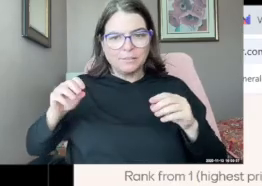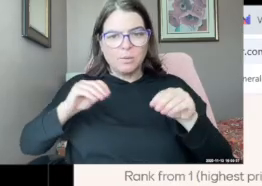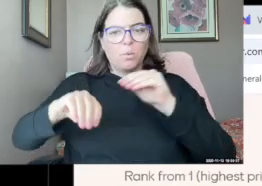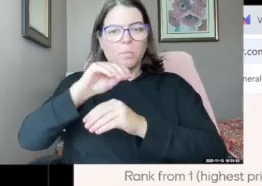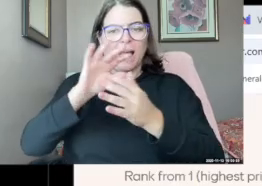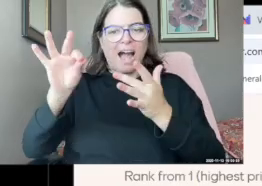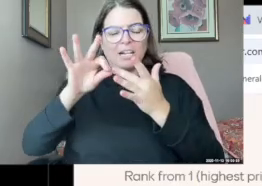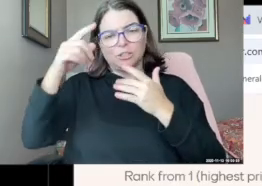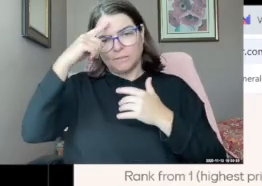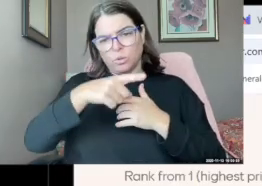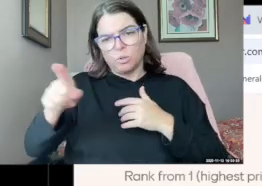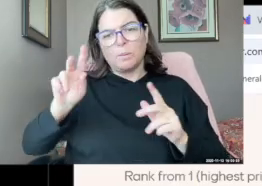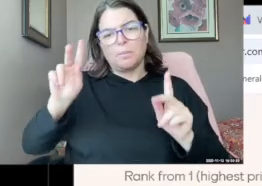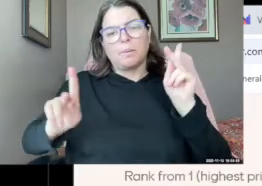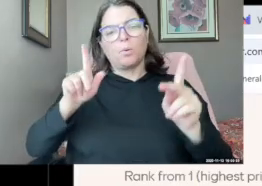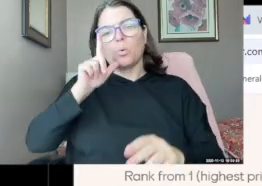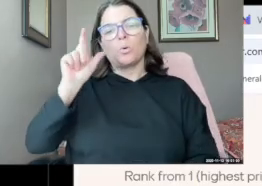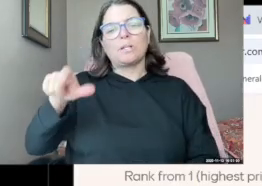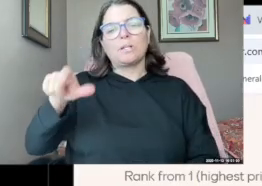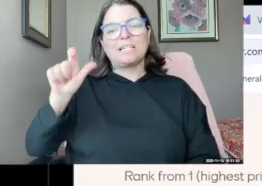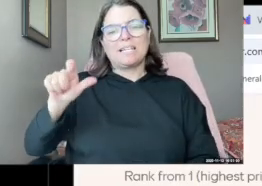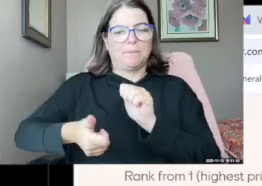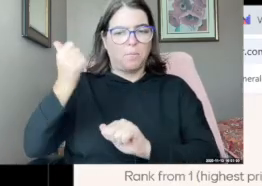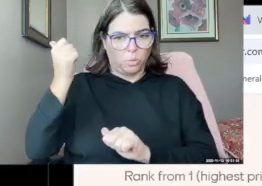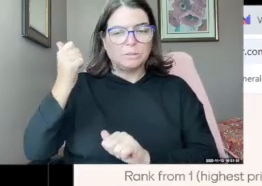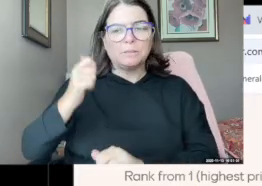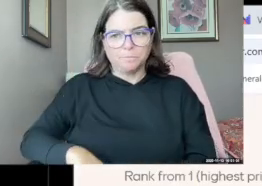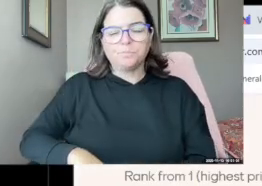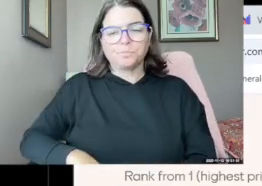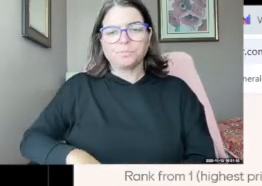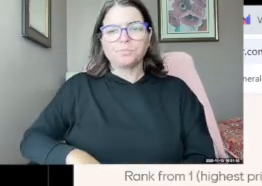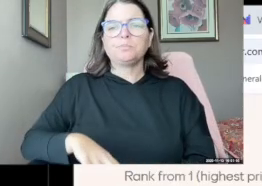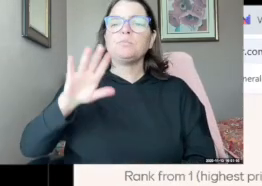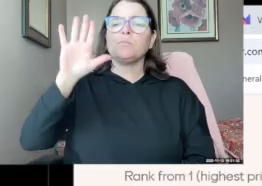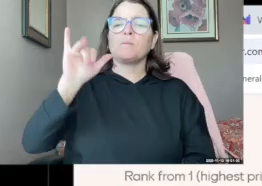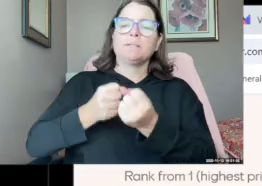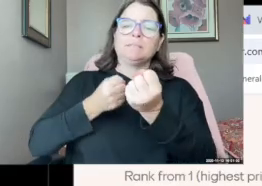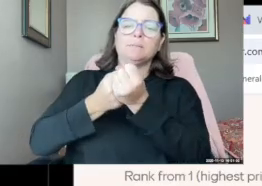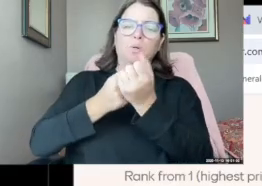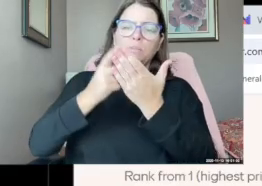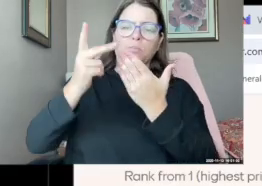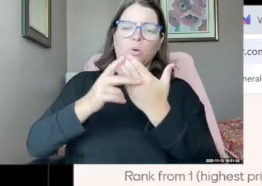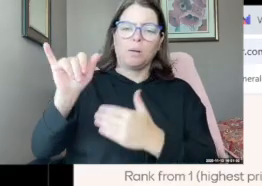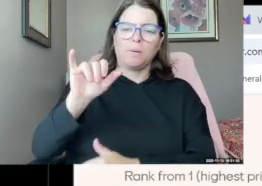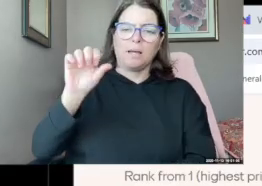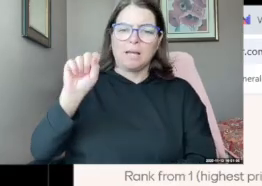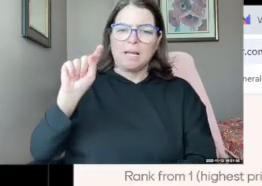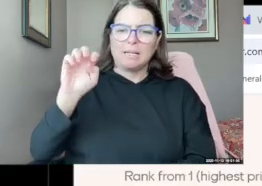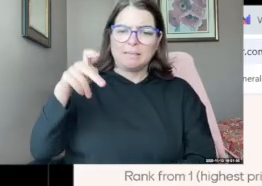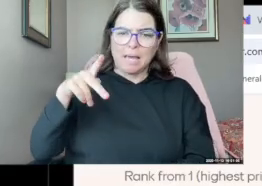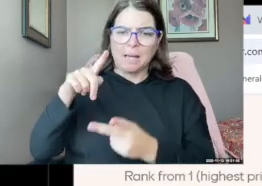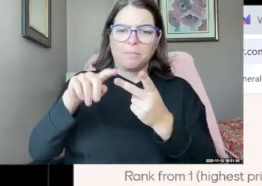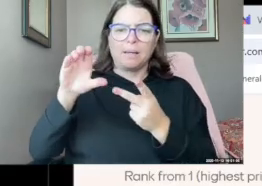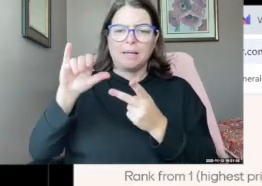ensure that affordable, clean, and accessible mobility options reach the people who need them the most.